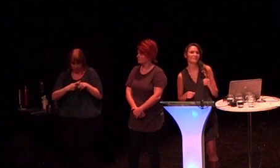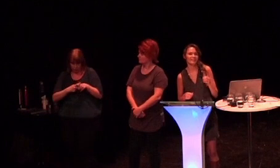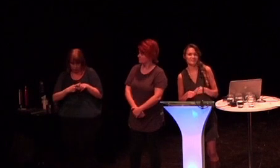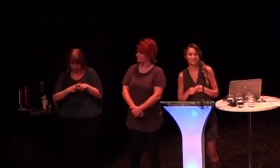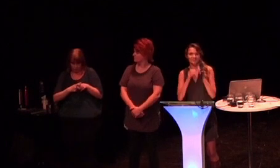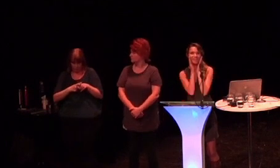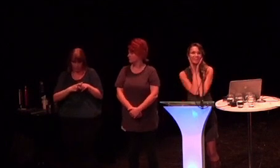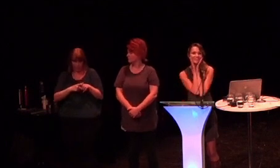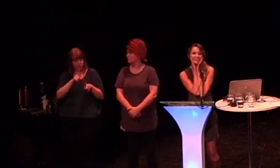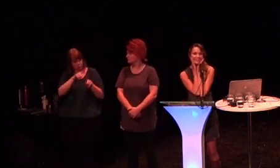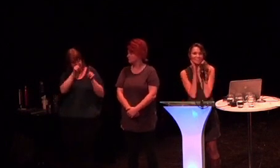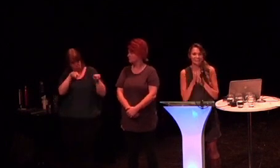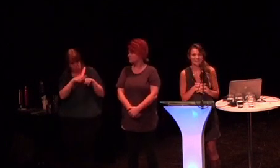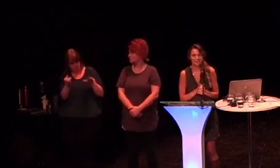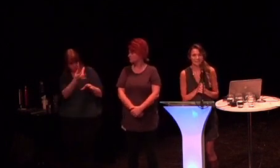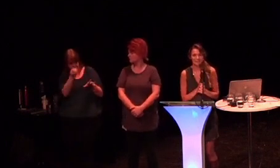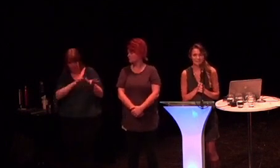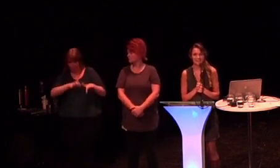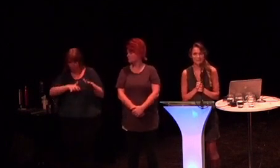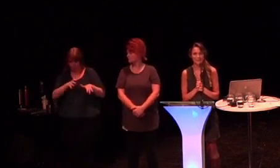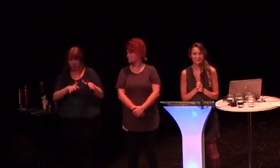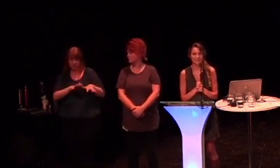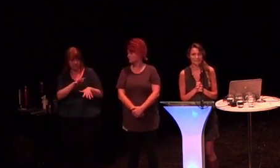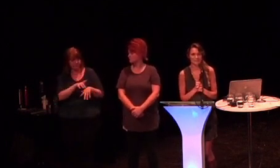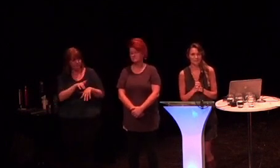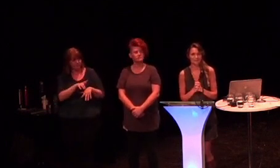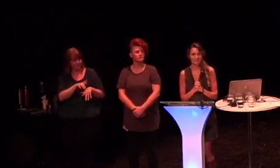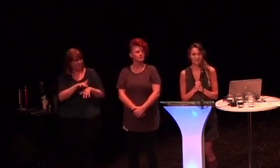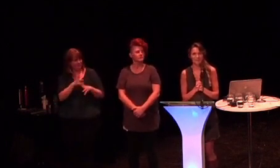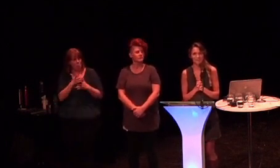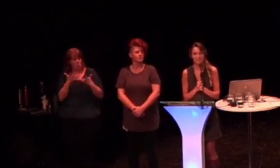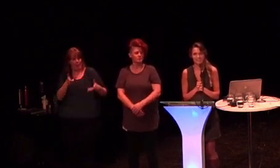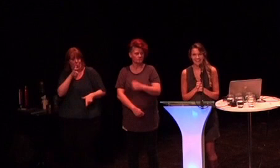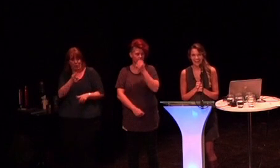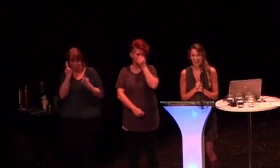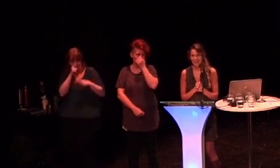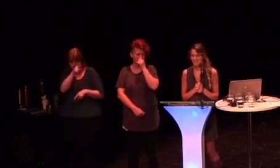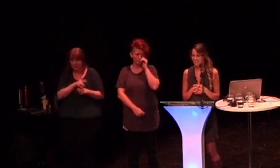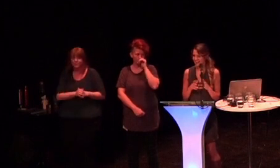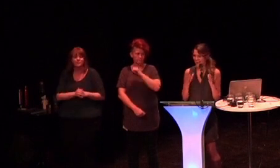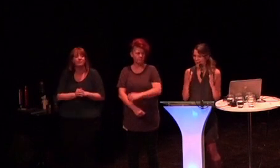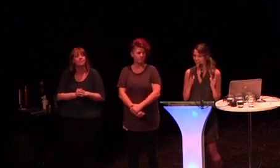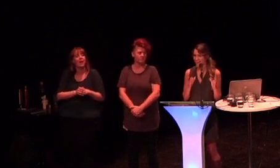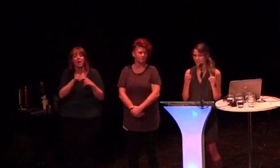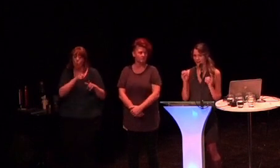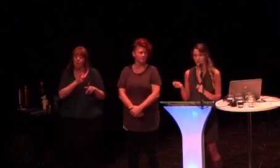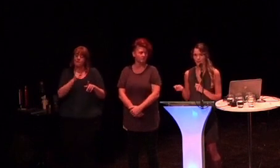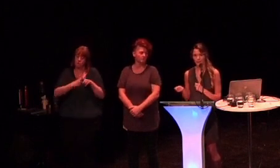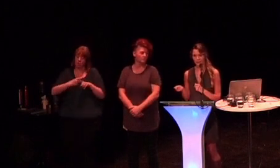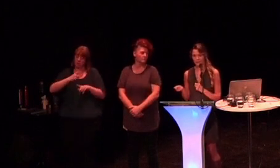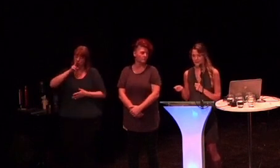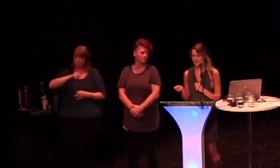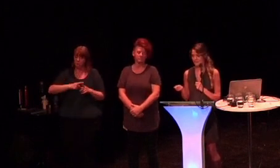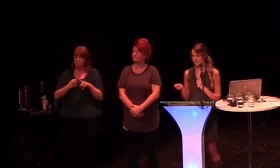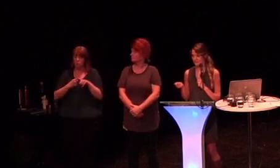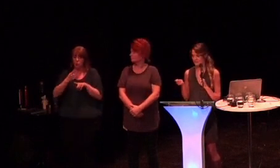screen, on the class screen with our lovely electronic note takers. Don't worry, there's no big fancy words. And then I'll show you